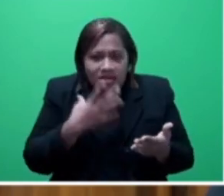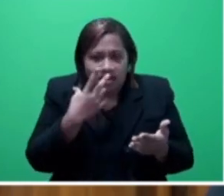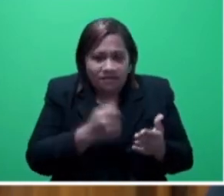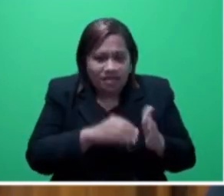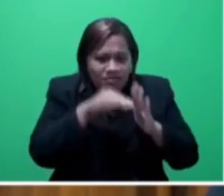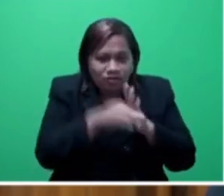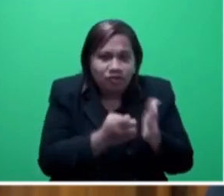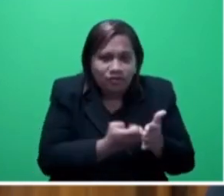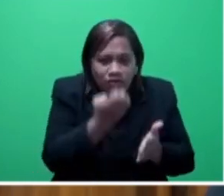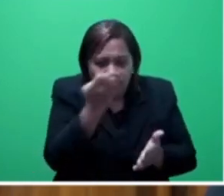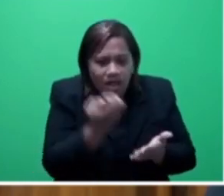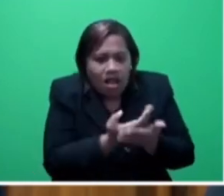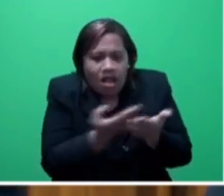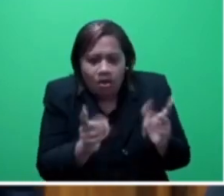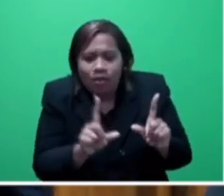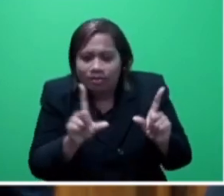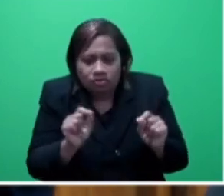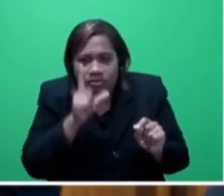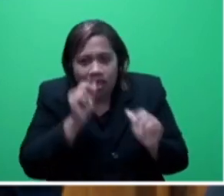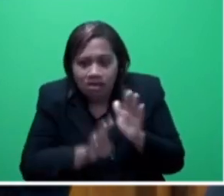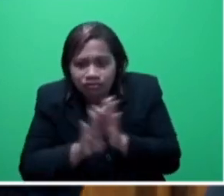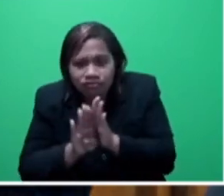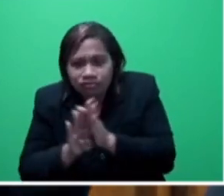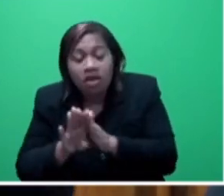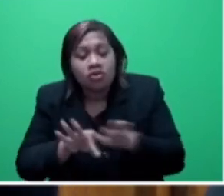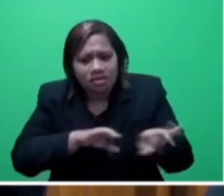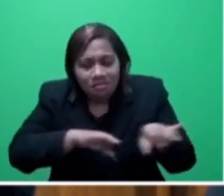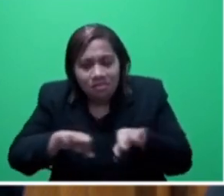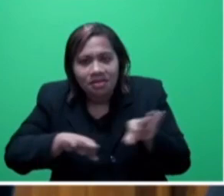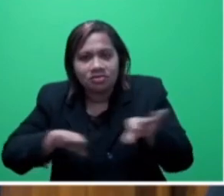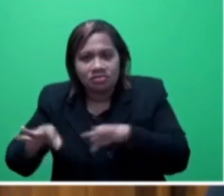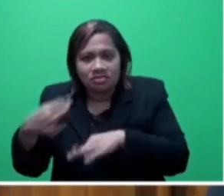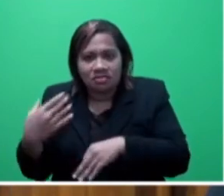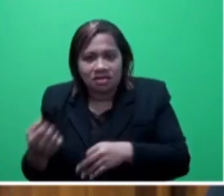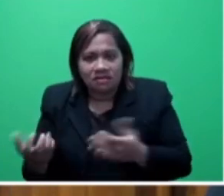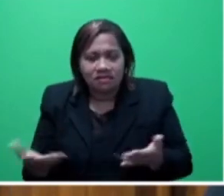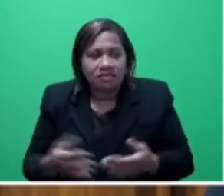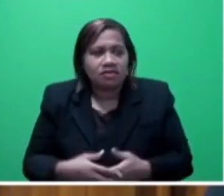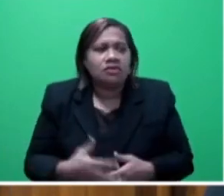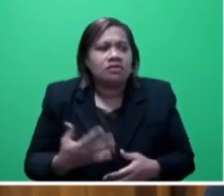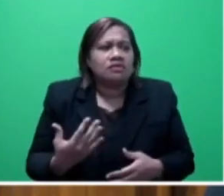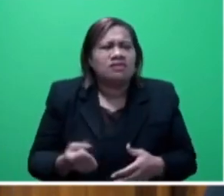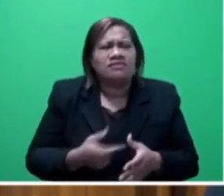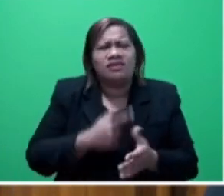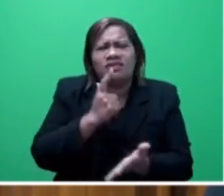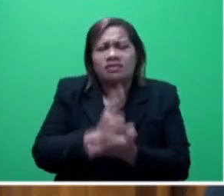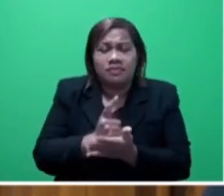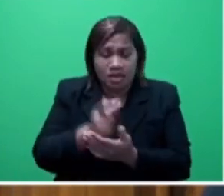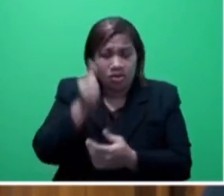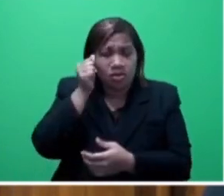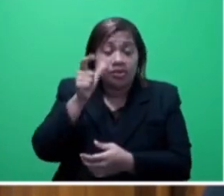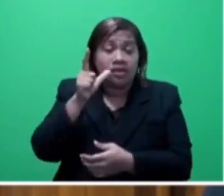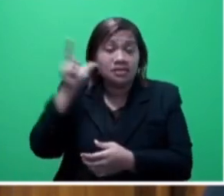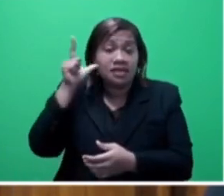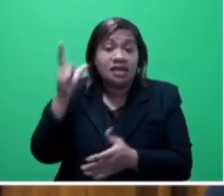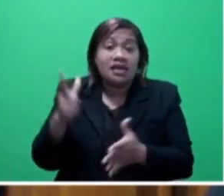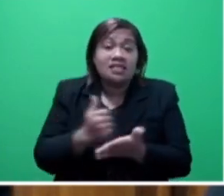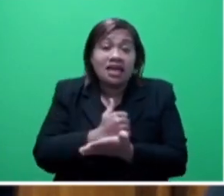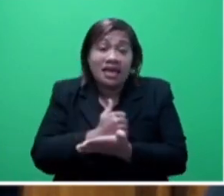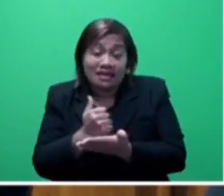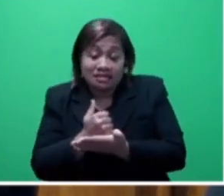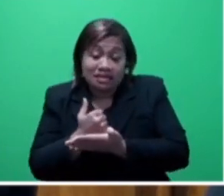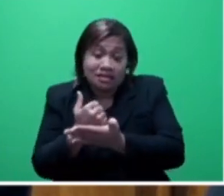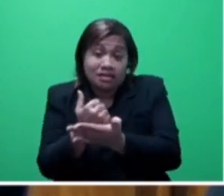industries. We've had a lot about tax concessions. I know yesterday the acting Prime Minister was talking